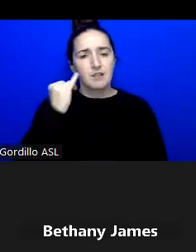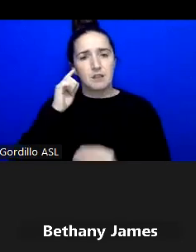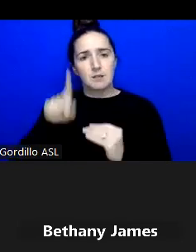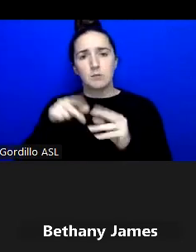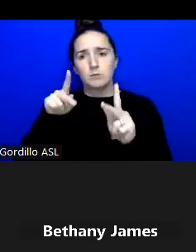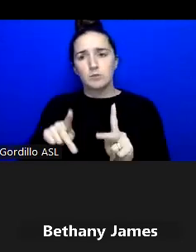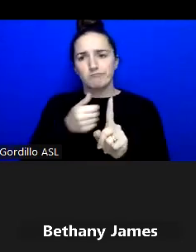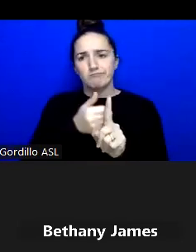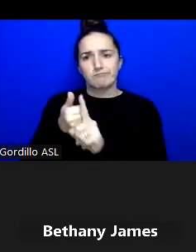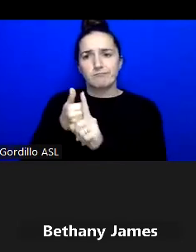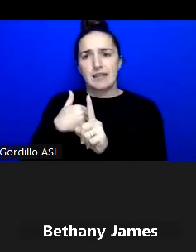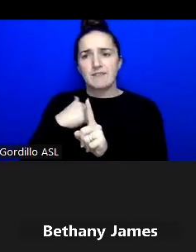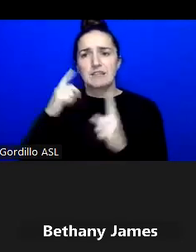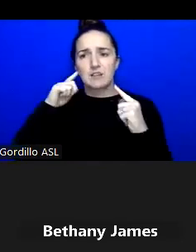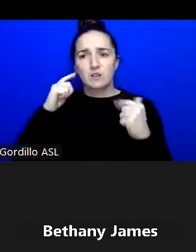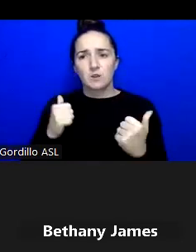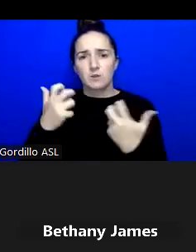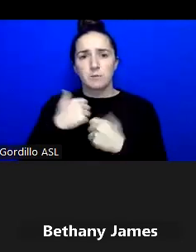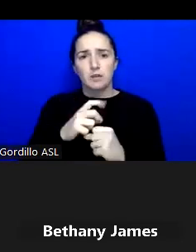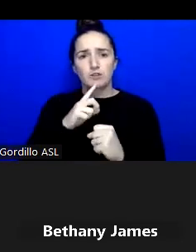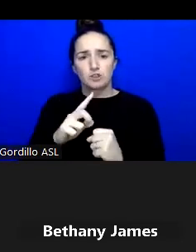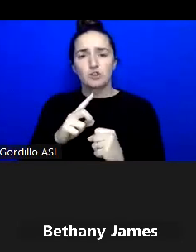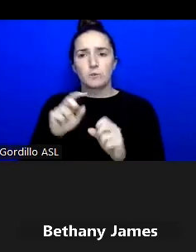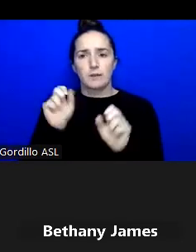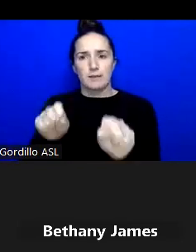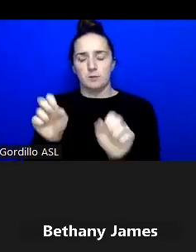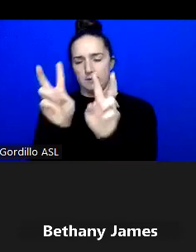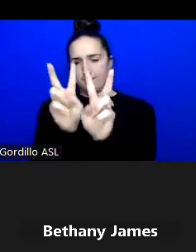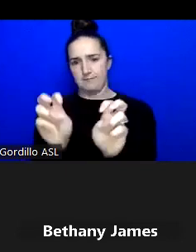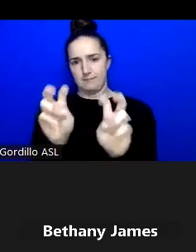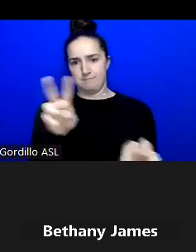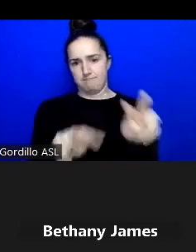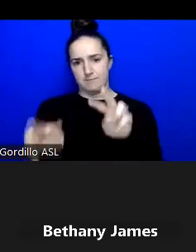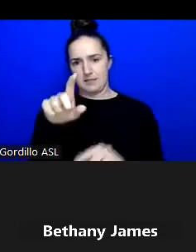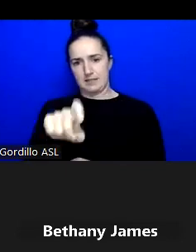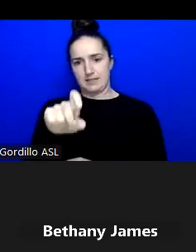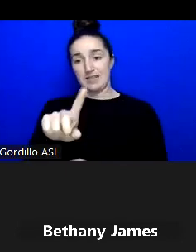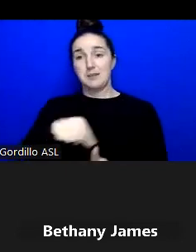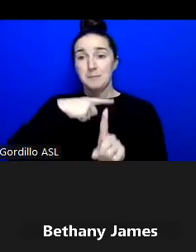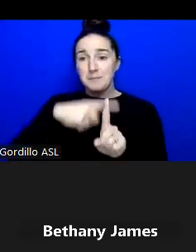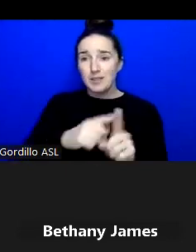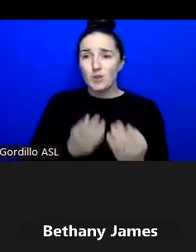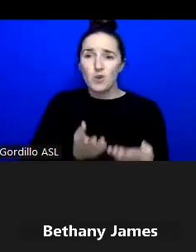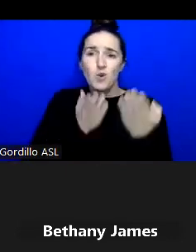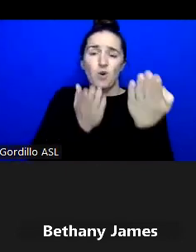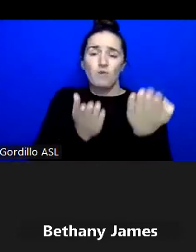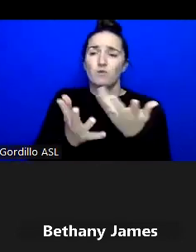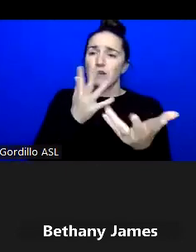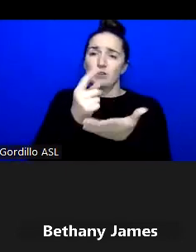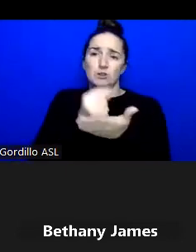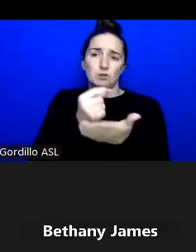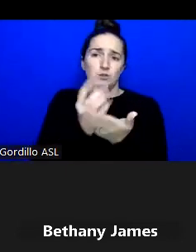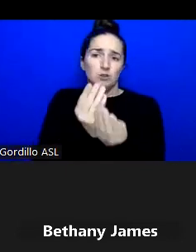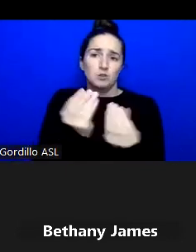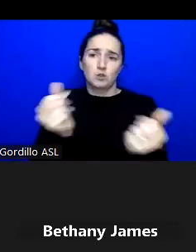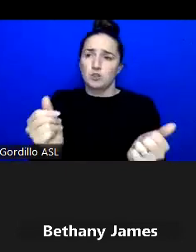make sure that we are able to assess those needs, like I mentioned, but also offer them whatever treatment solutions